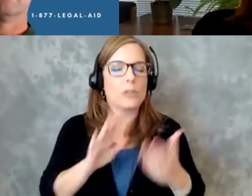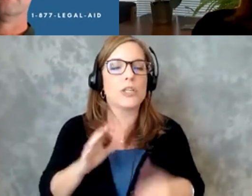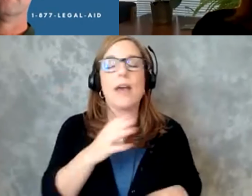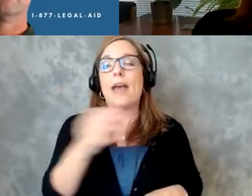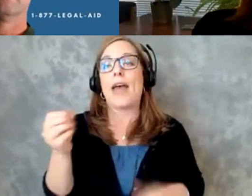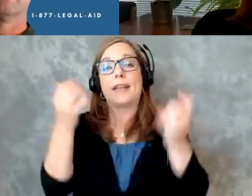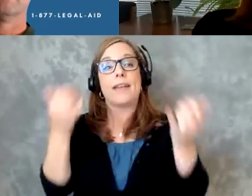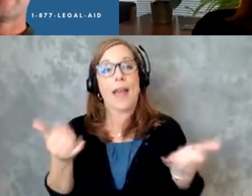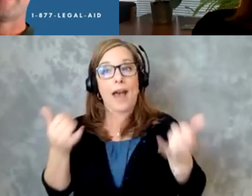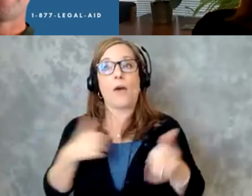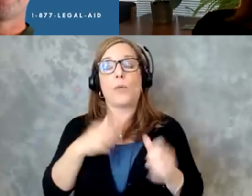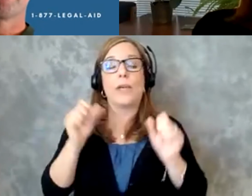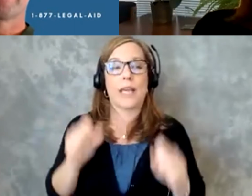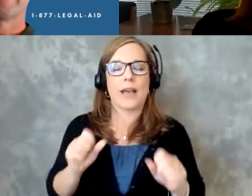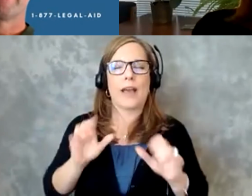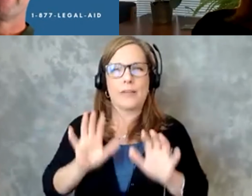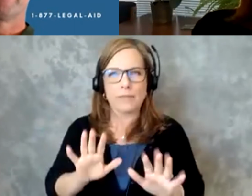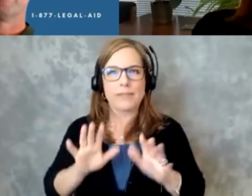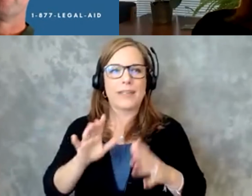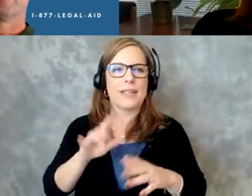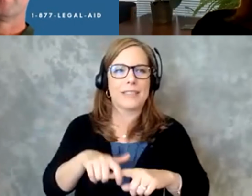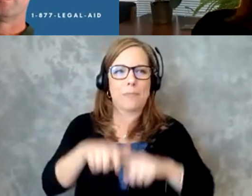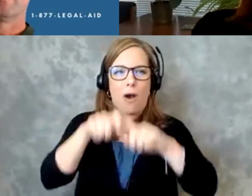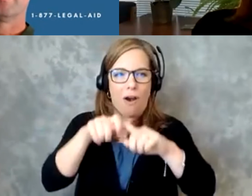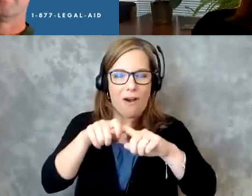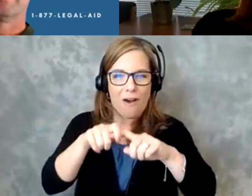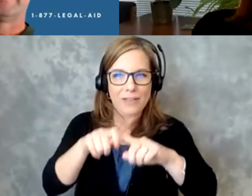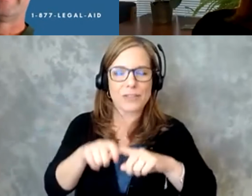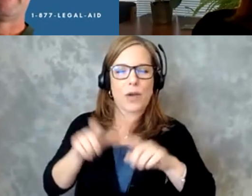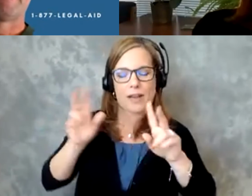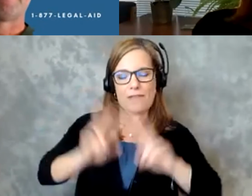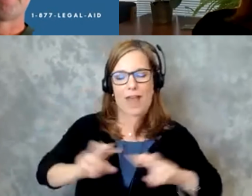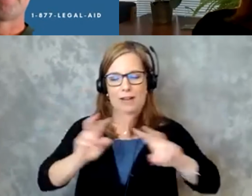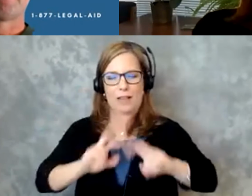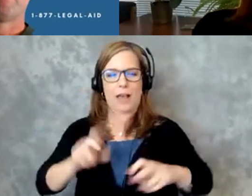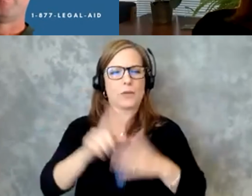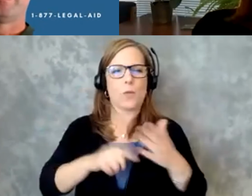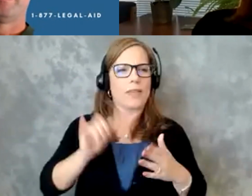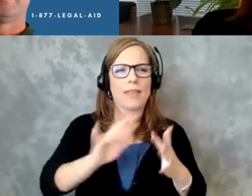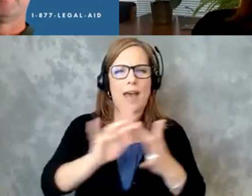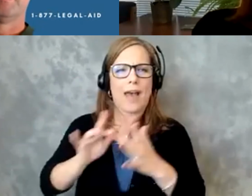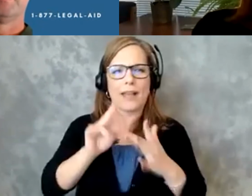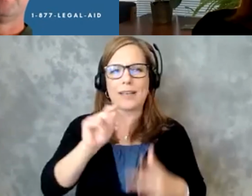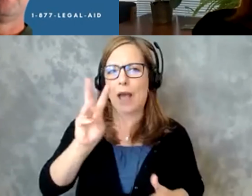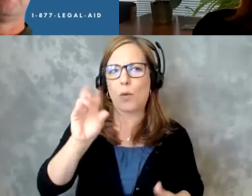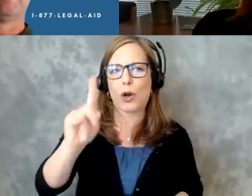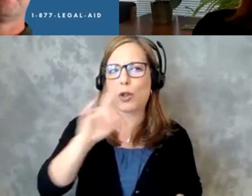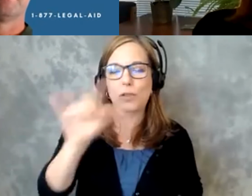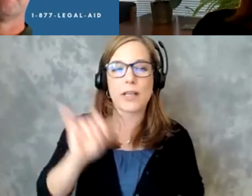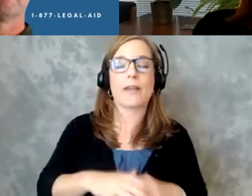place to sort of take a step back and analyze what the network looks like, as well as, so if we identify a